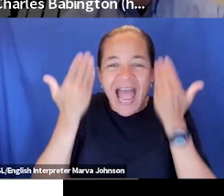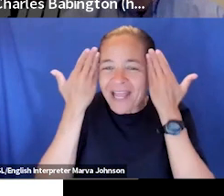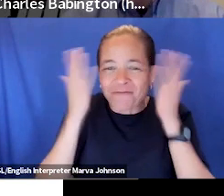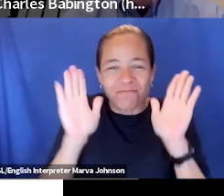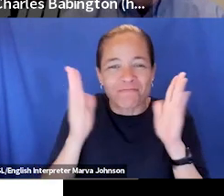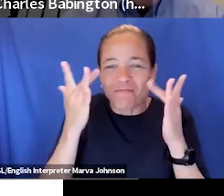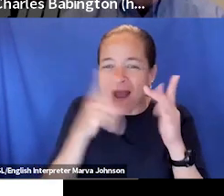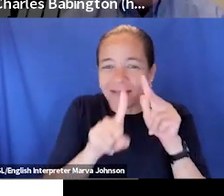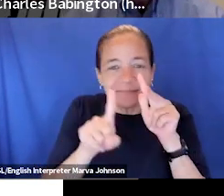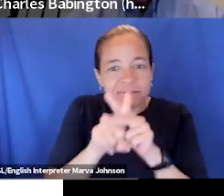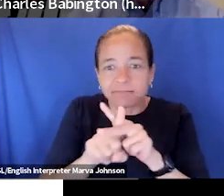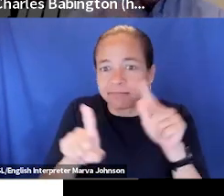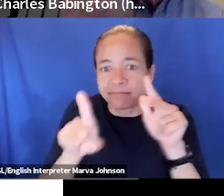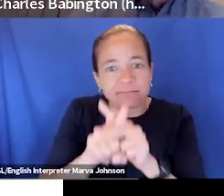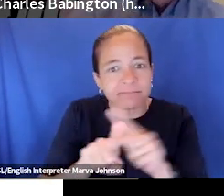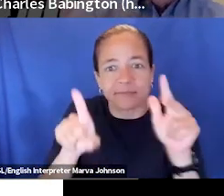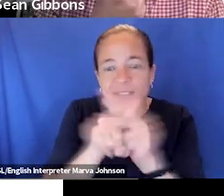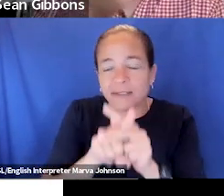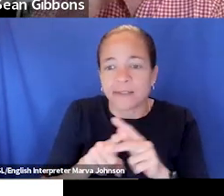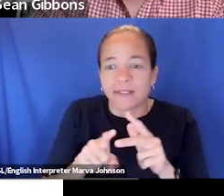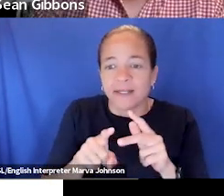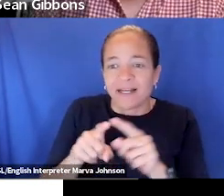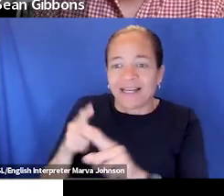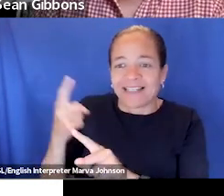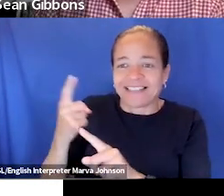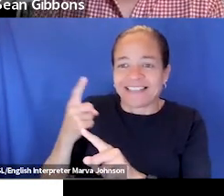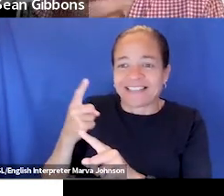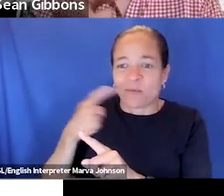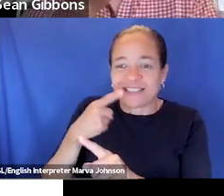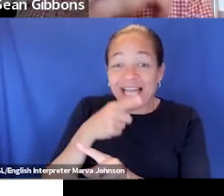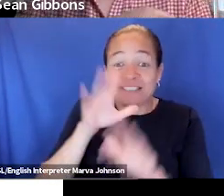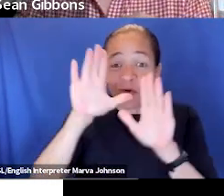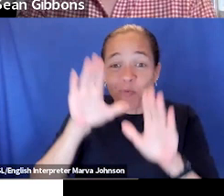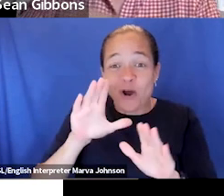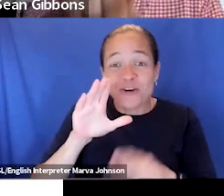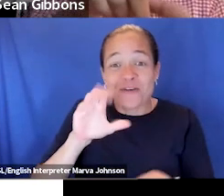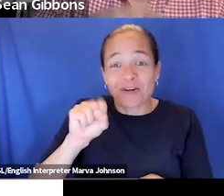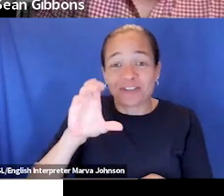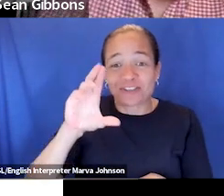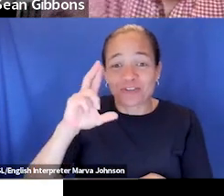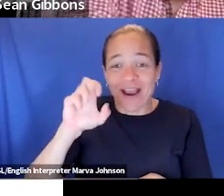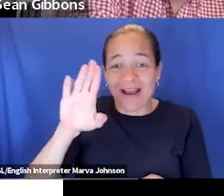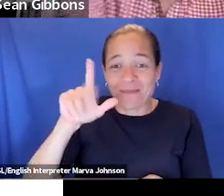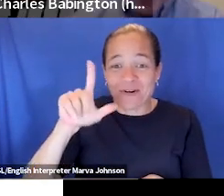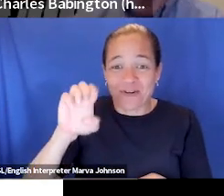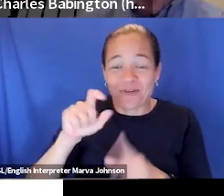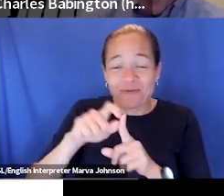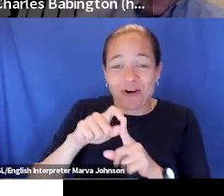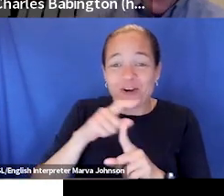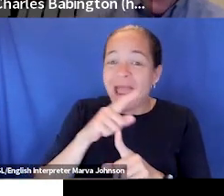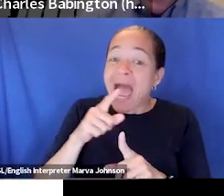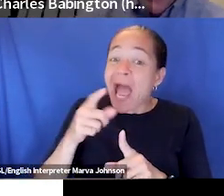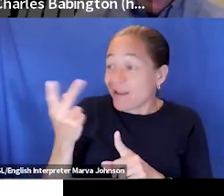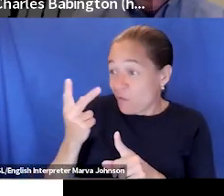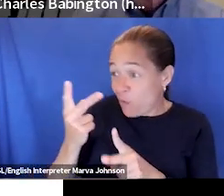shows up so often. But all of you are smart. Gail just said this is a great Scrabble word. And Gail, I'll say if we're playing, I'm going to challenge that one.